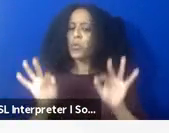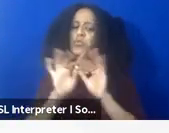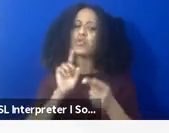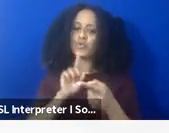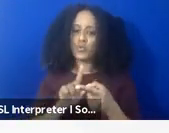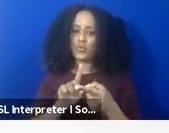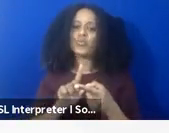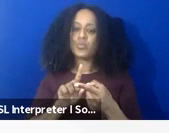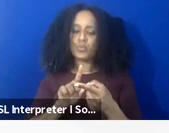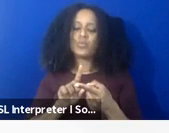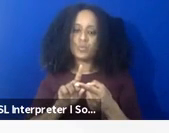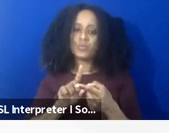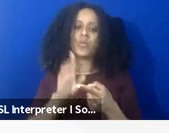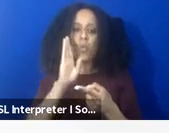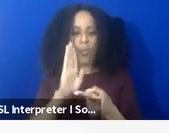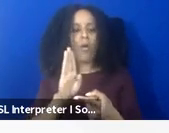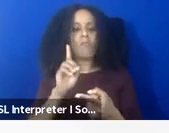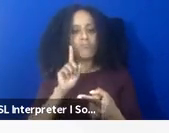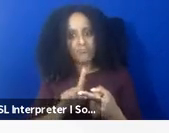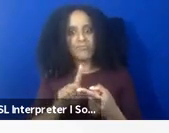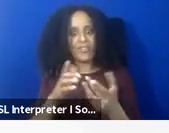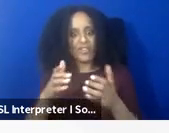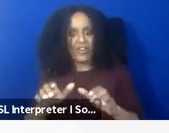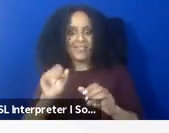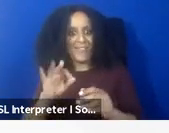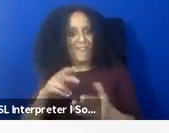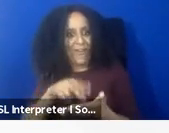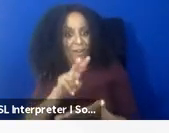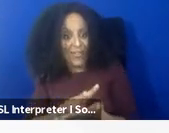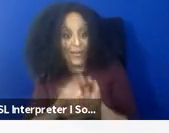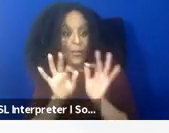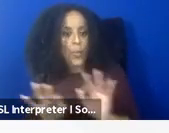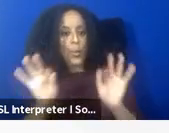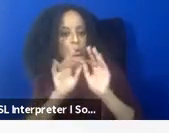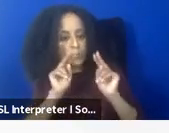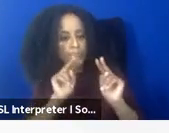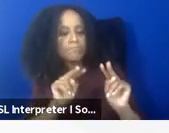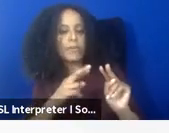the chances of falling. And to do that, we need to be aware of the risks.